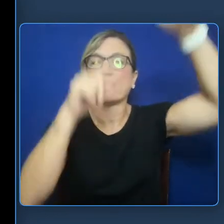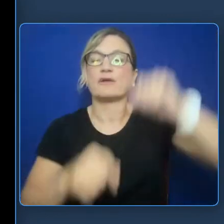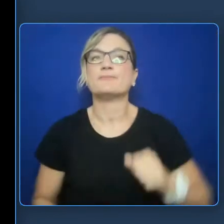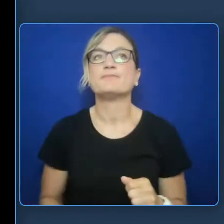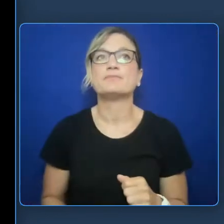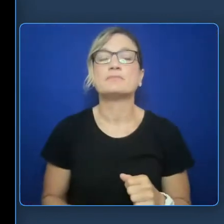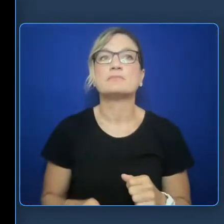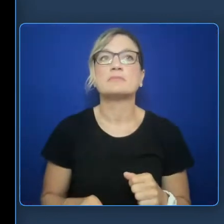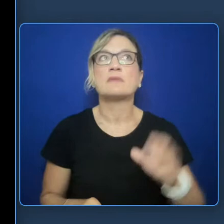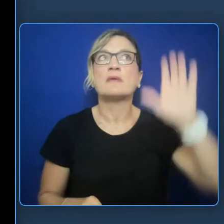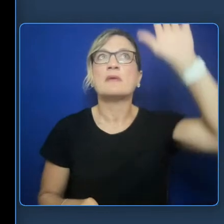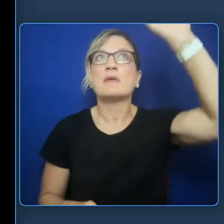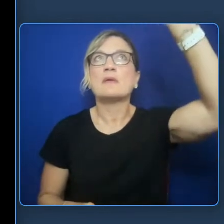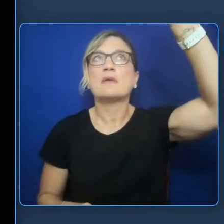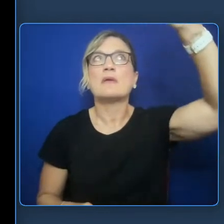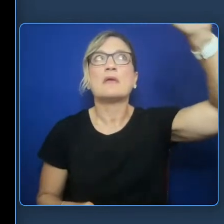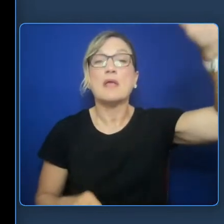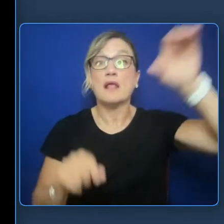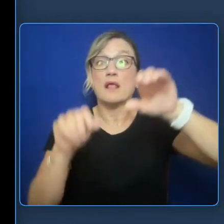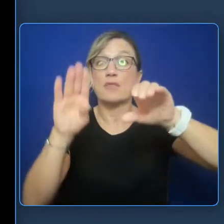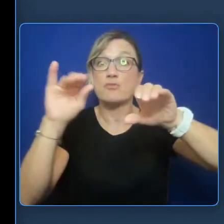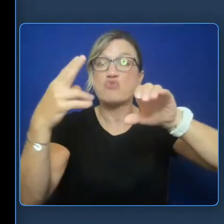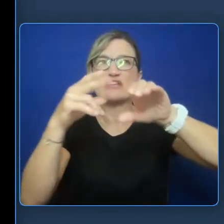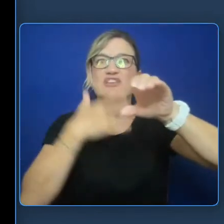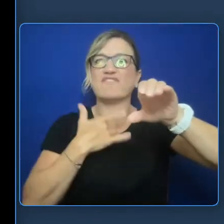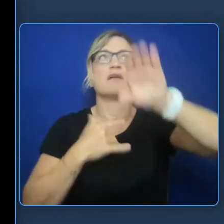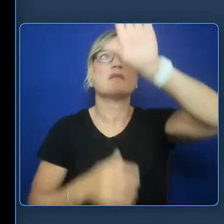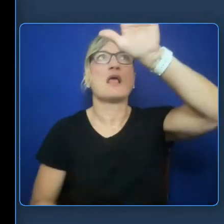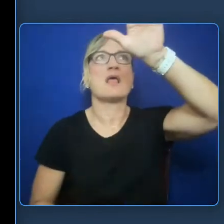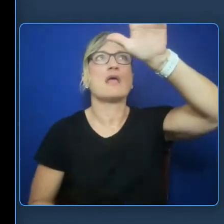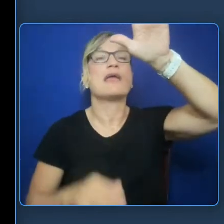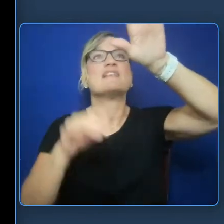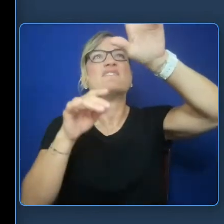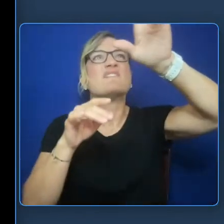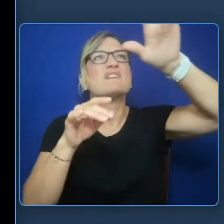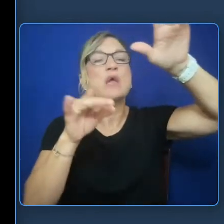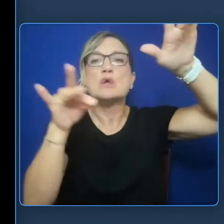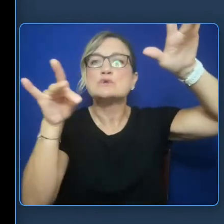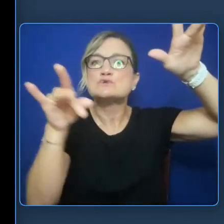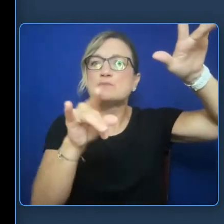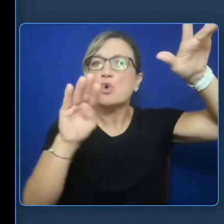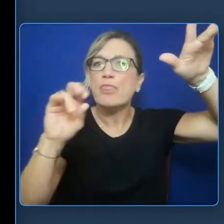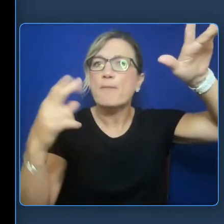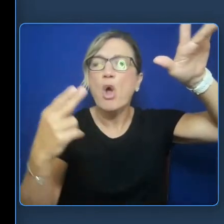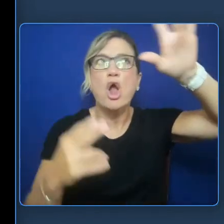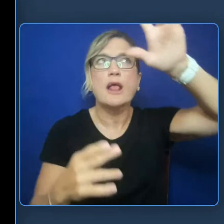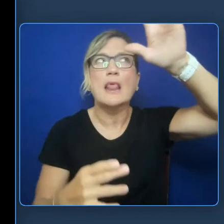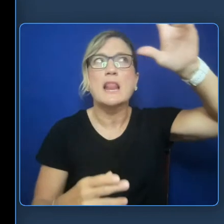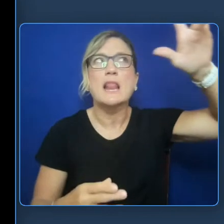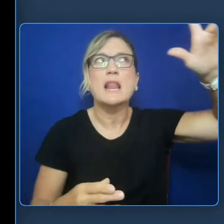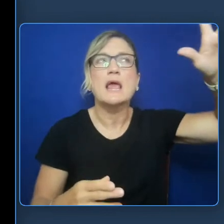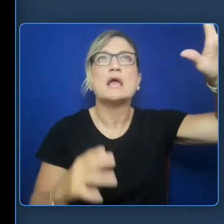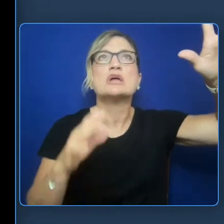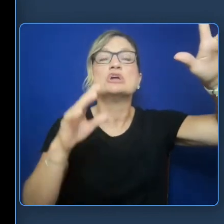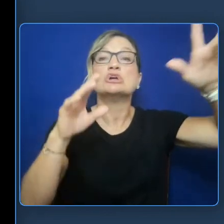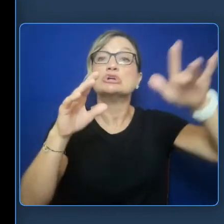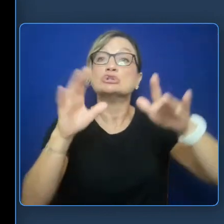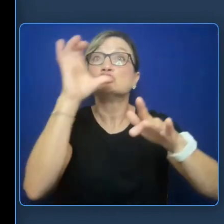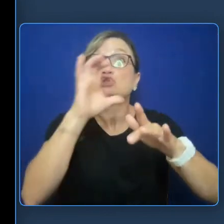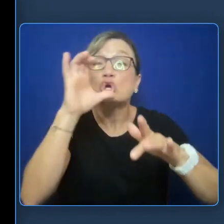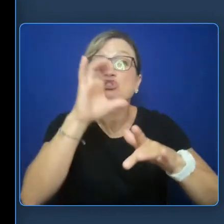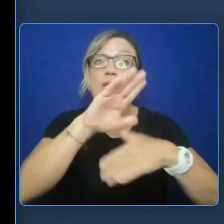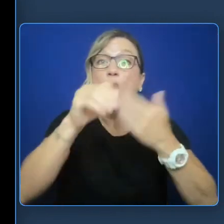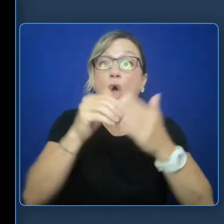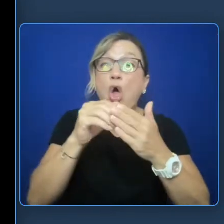He pats his hand down the length of the branch. His fingers trace the smooth bark of the upper branches, search the network of connecting